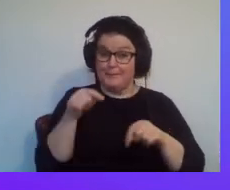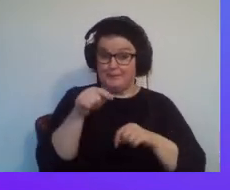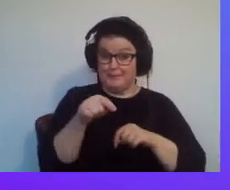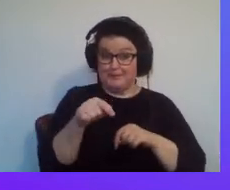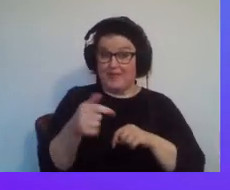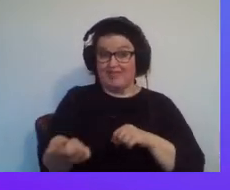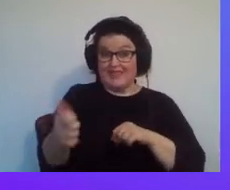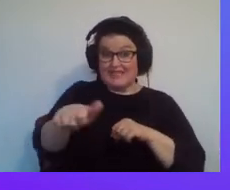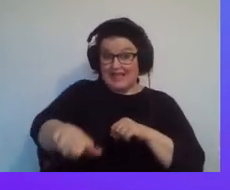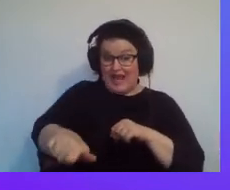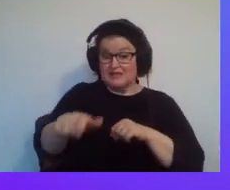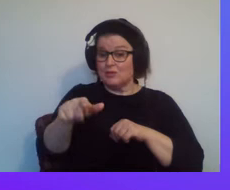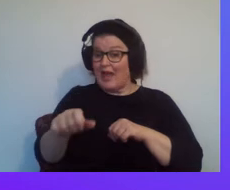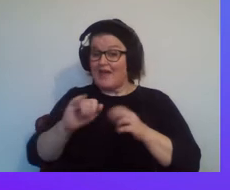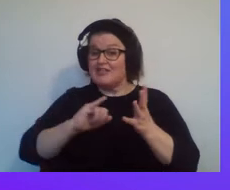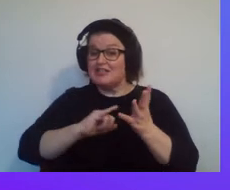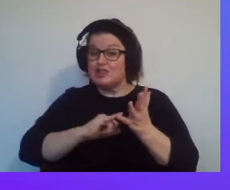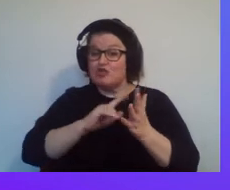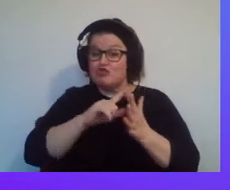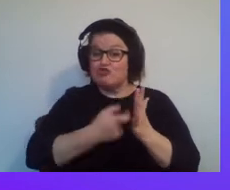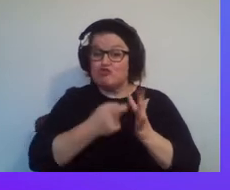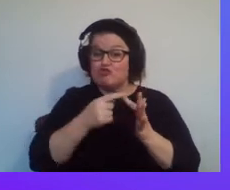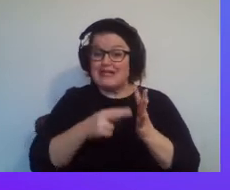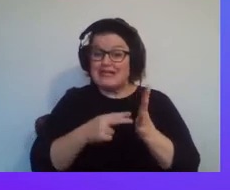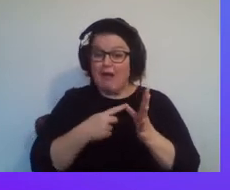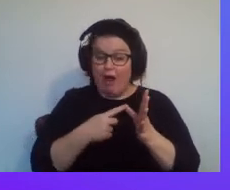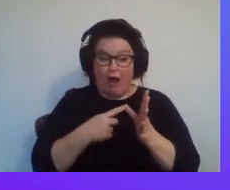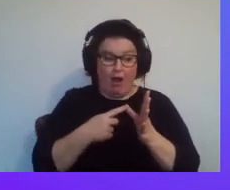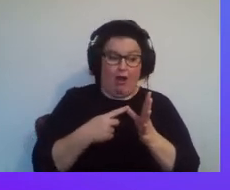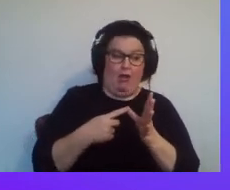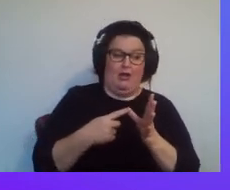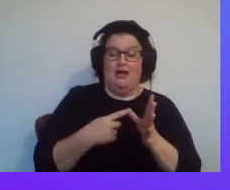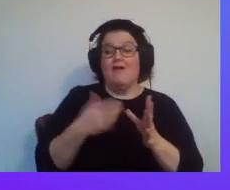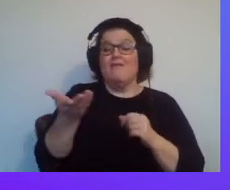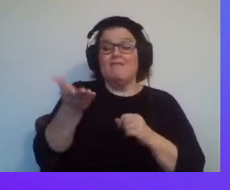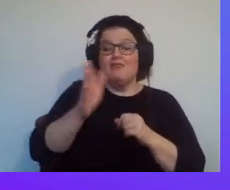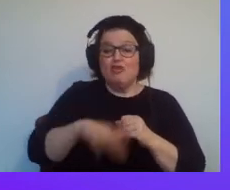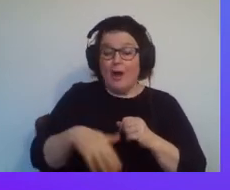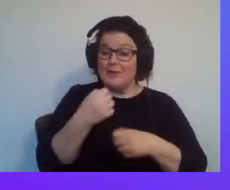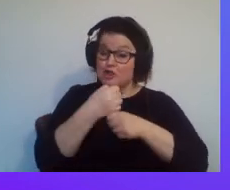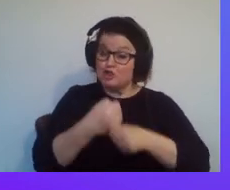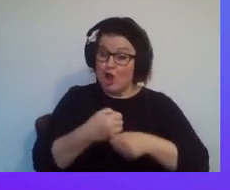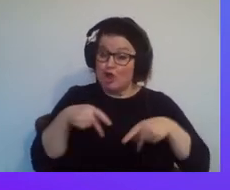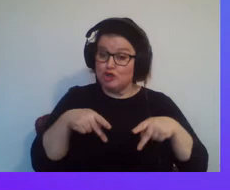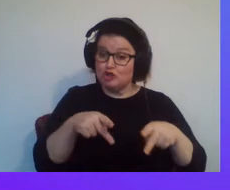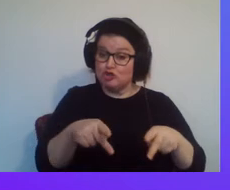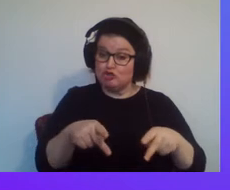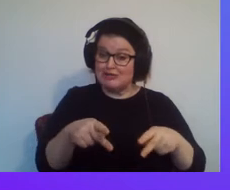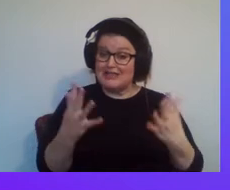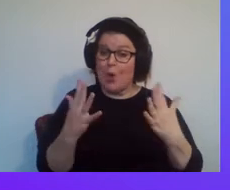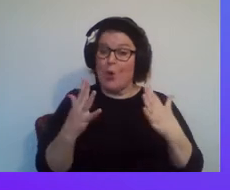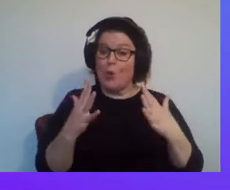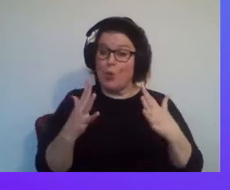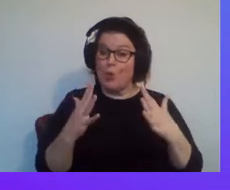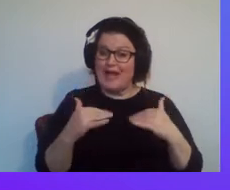Council's Church Street Regeneration Programme and chair of Westminster Council's BME network. I see that Lord Woolley